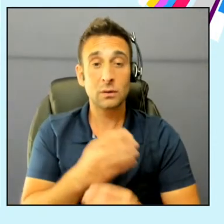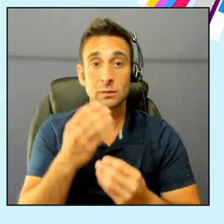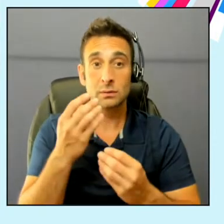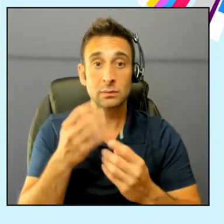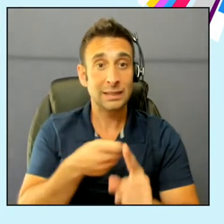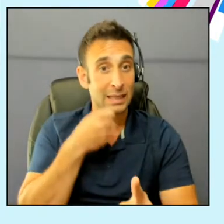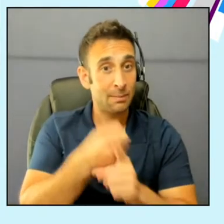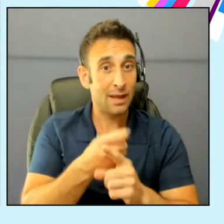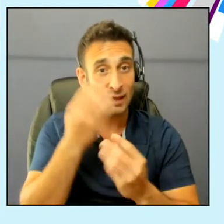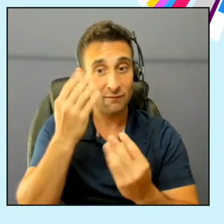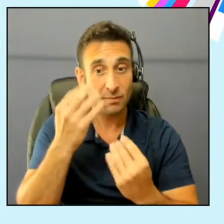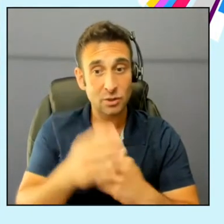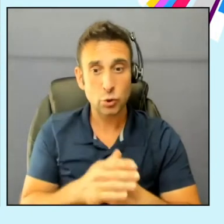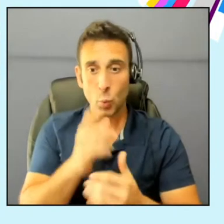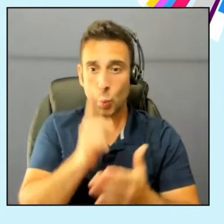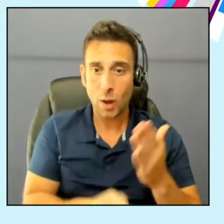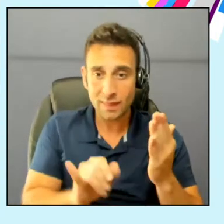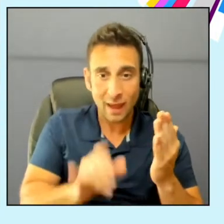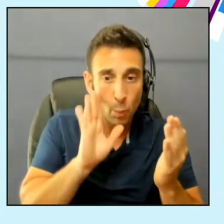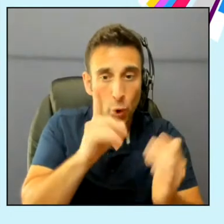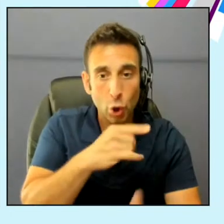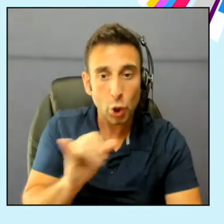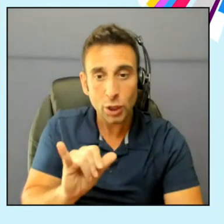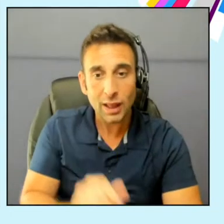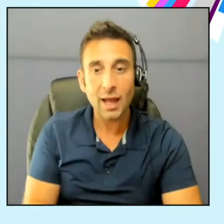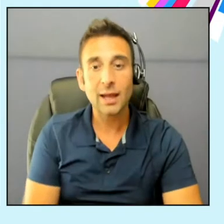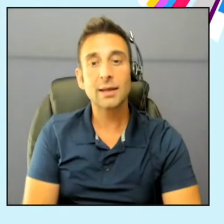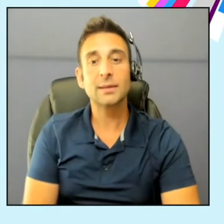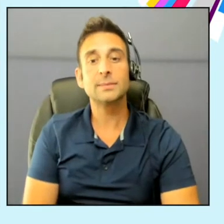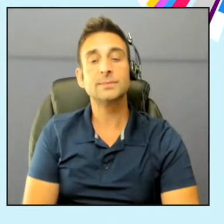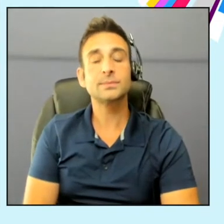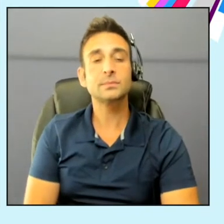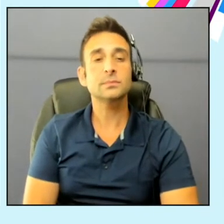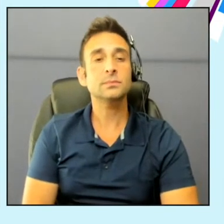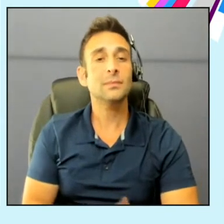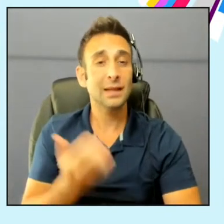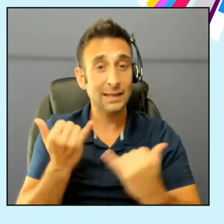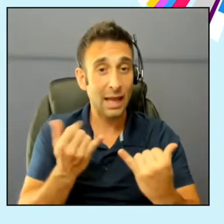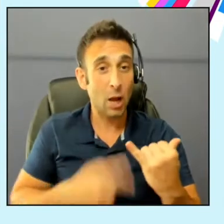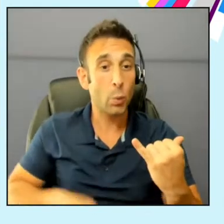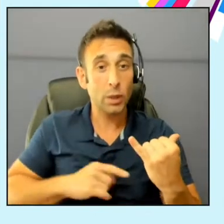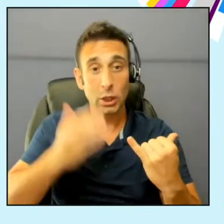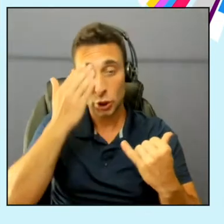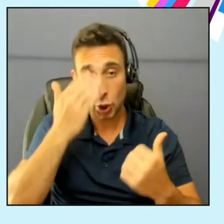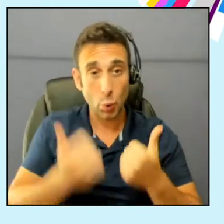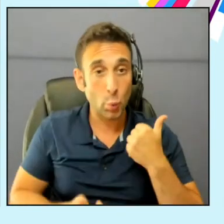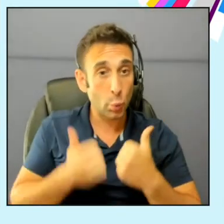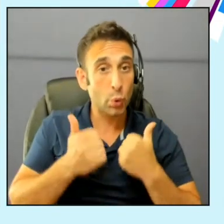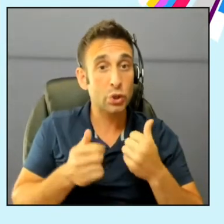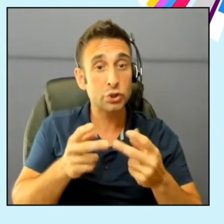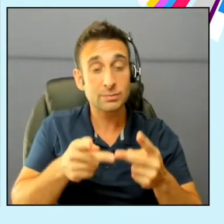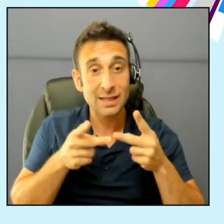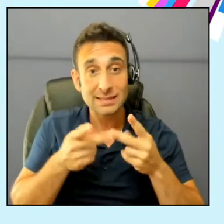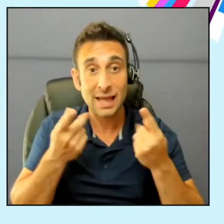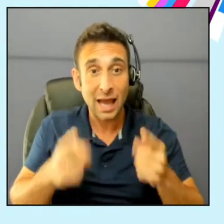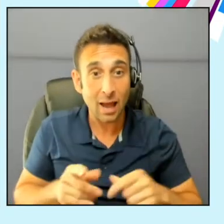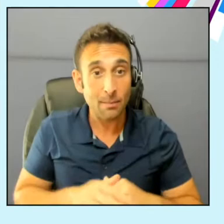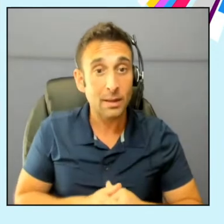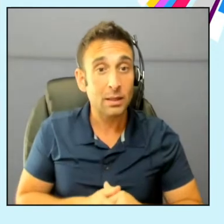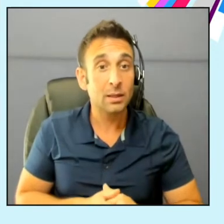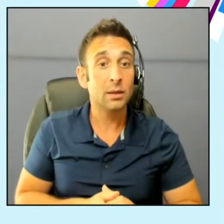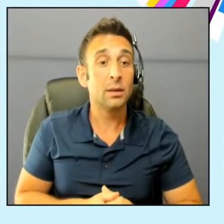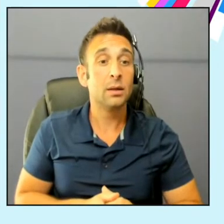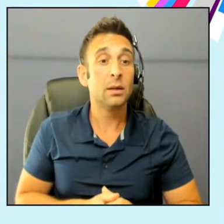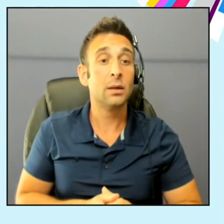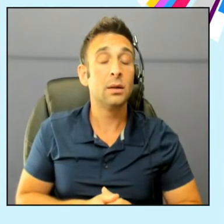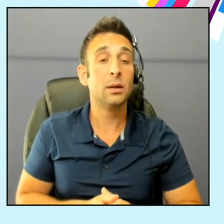what these look like. And so we now know which spaces they happen, who are the perpetrators, the forms